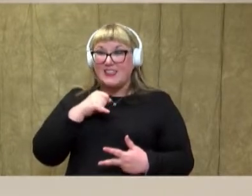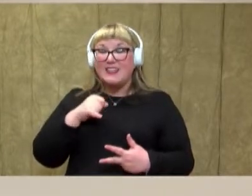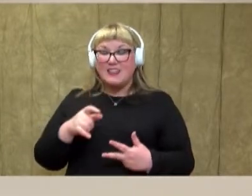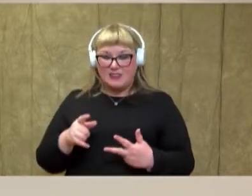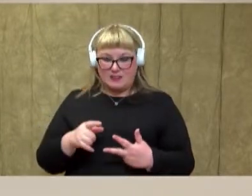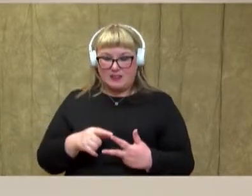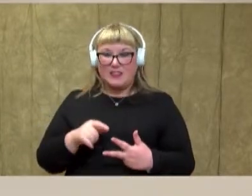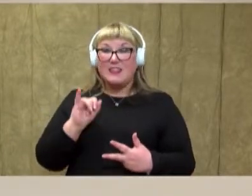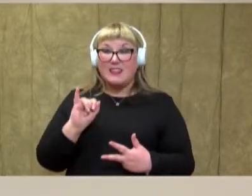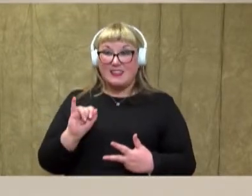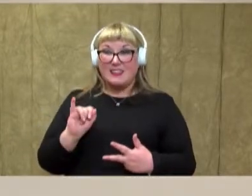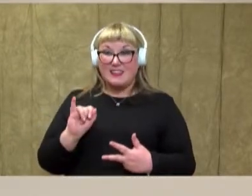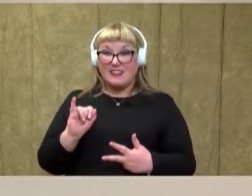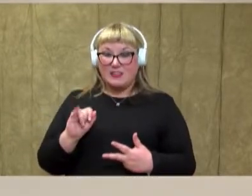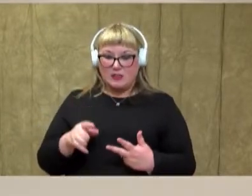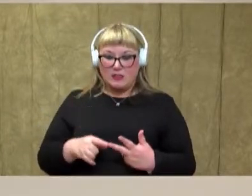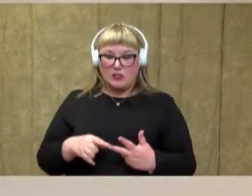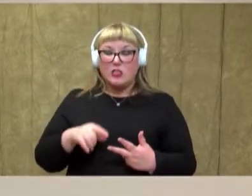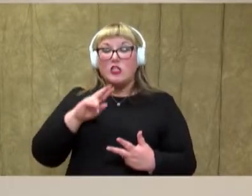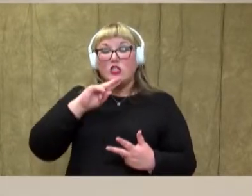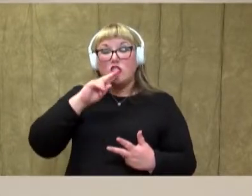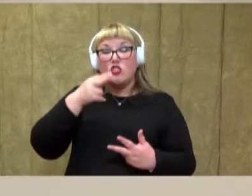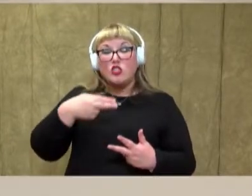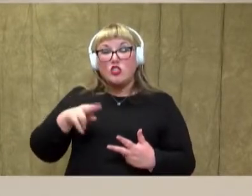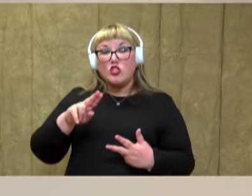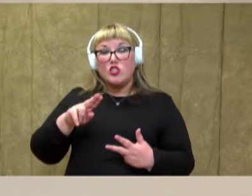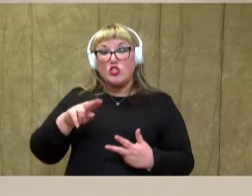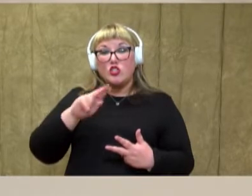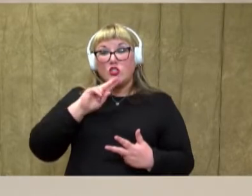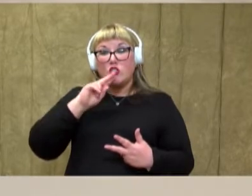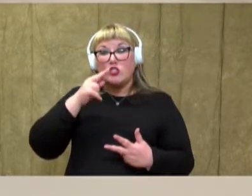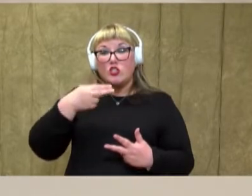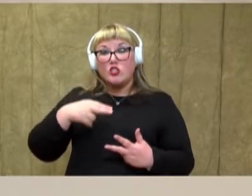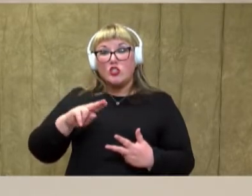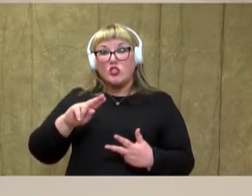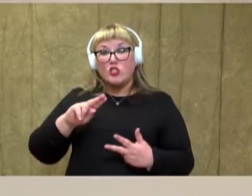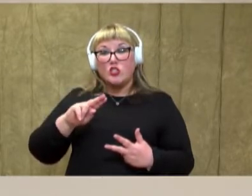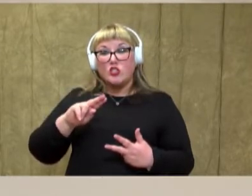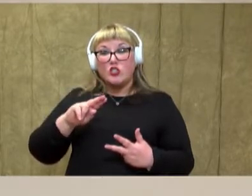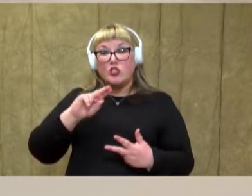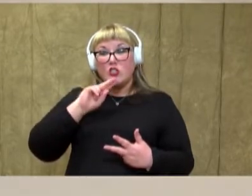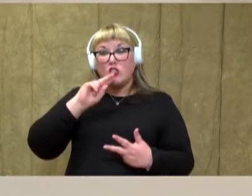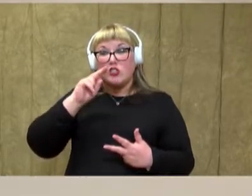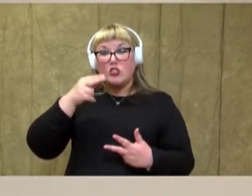Absolutely, and finally, d, I, sh. Sh.